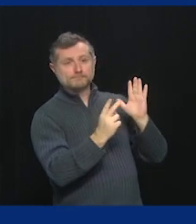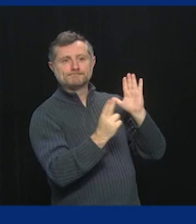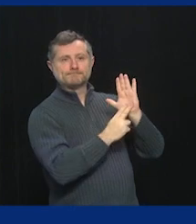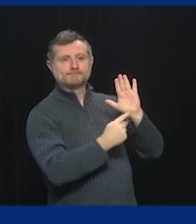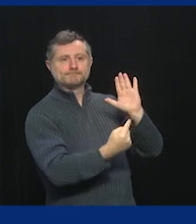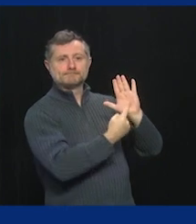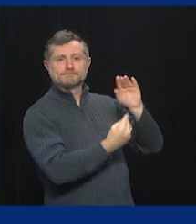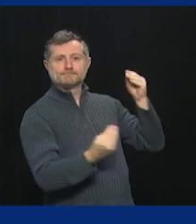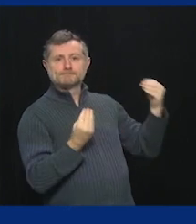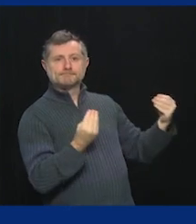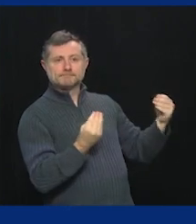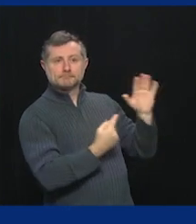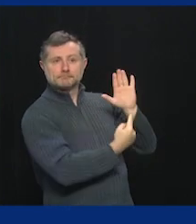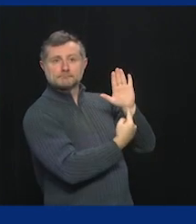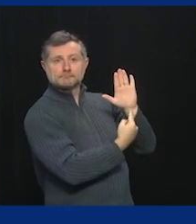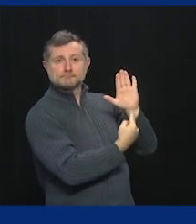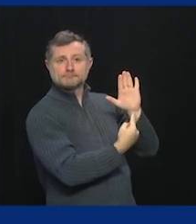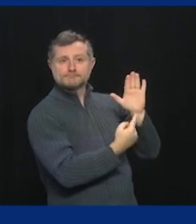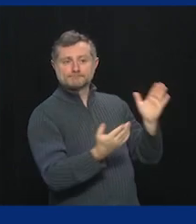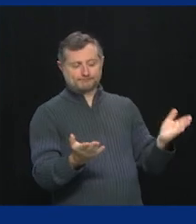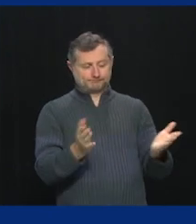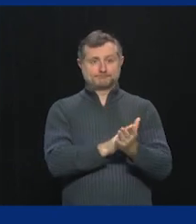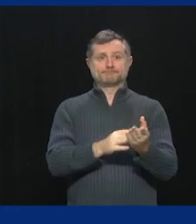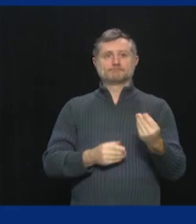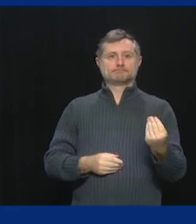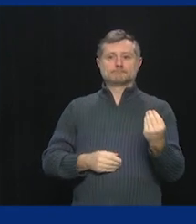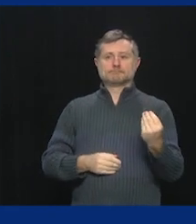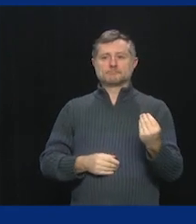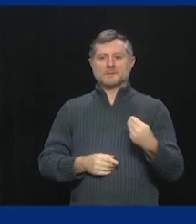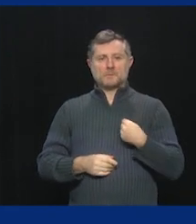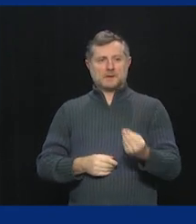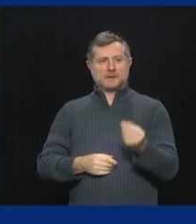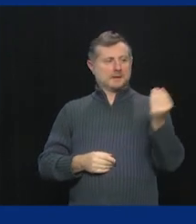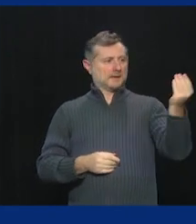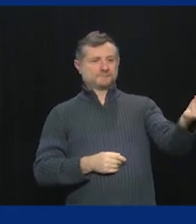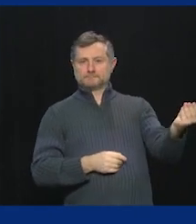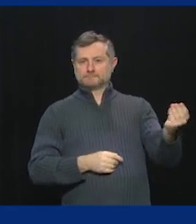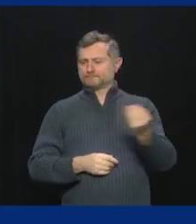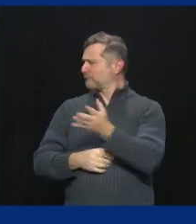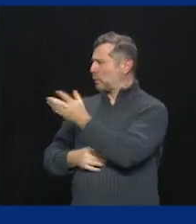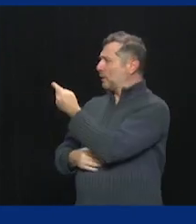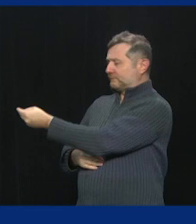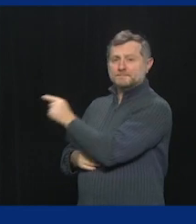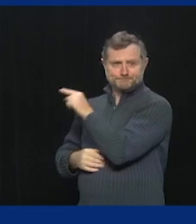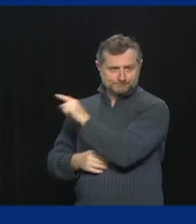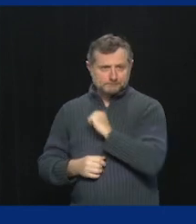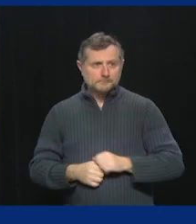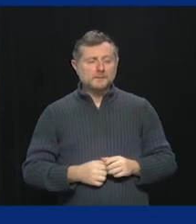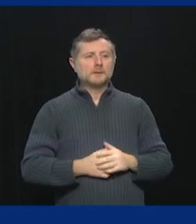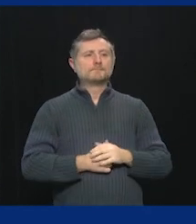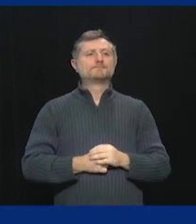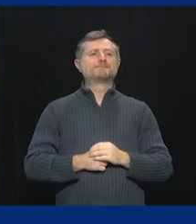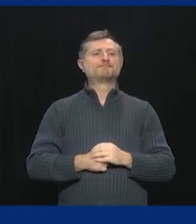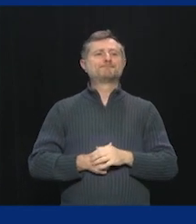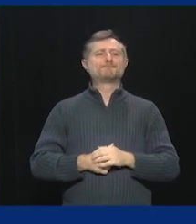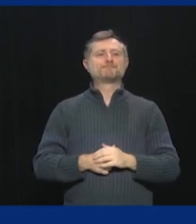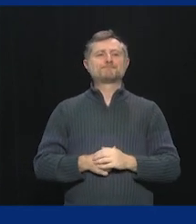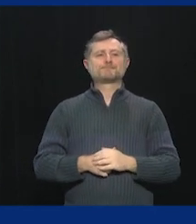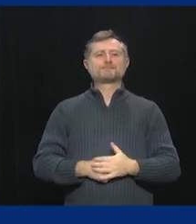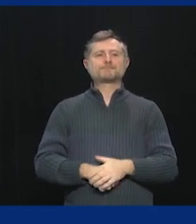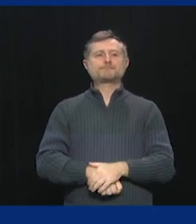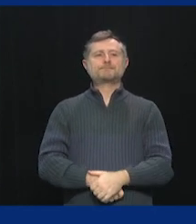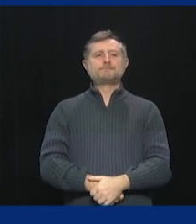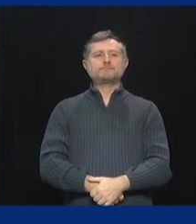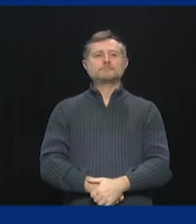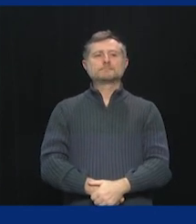major disaster declaration. And I'll hand this off to you, sir. Give Patrick right there. And get it